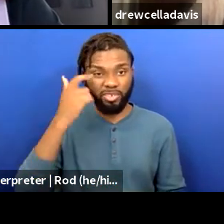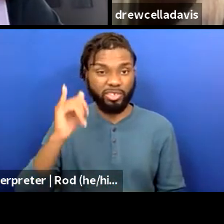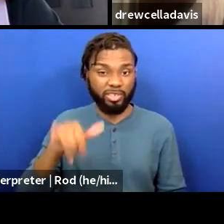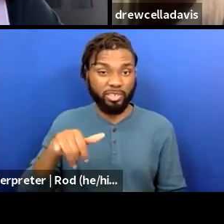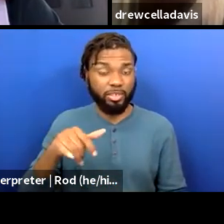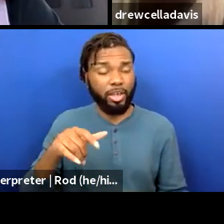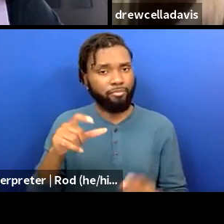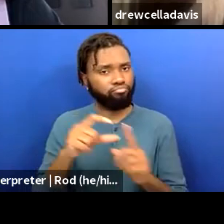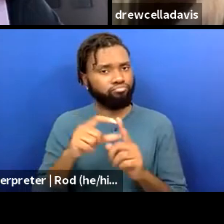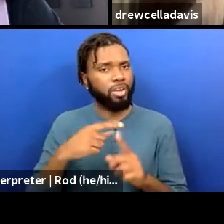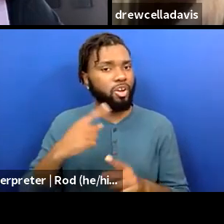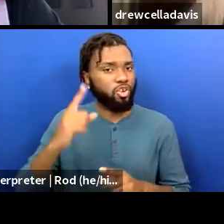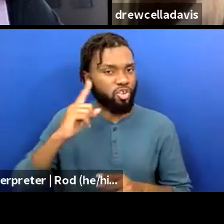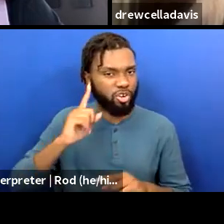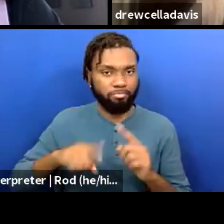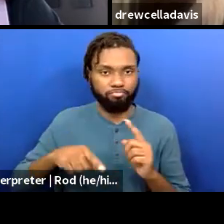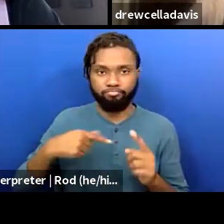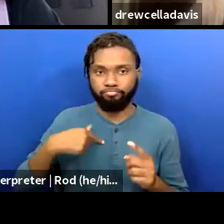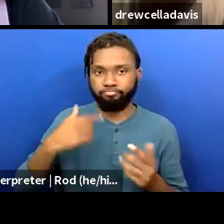not familiar with.